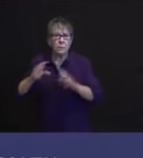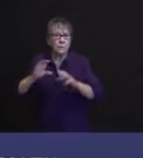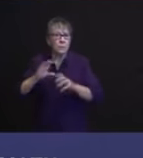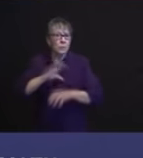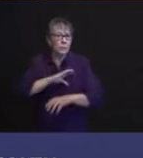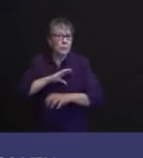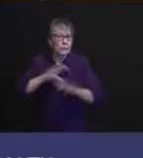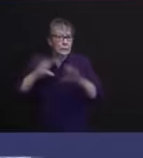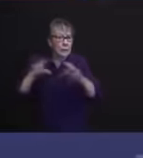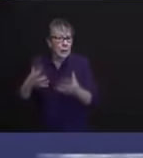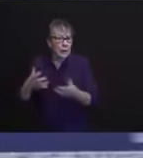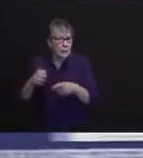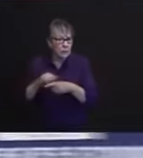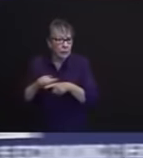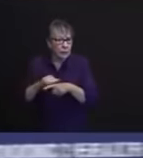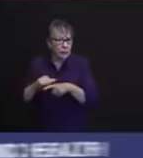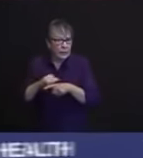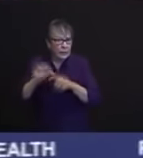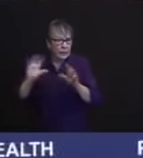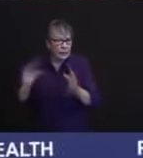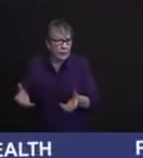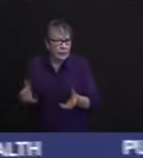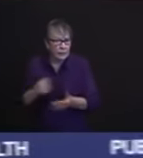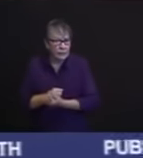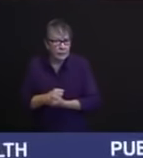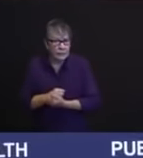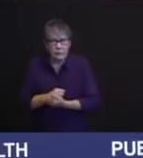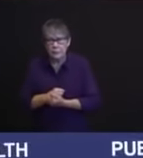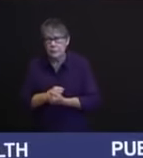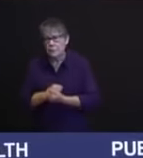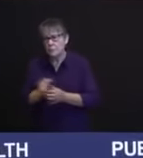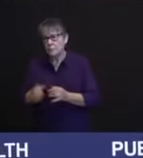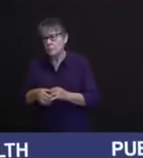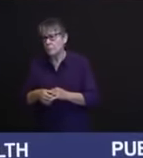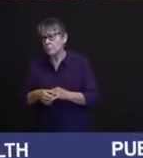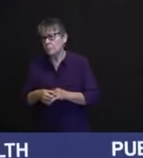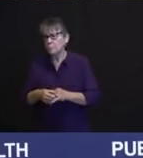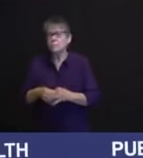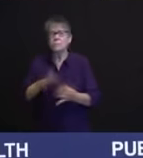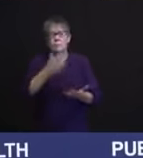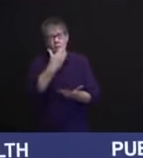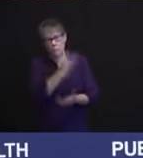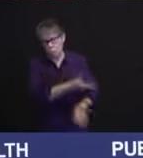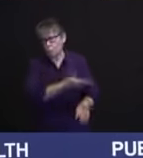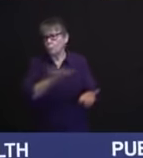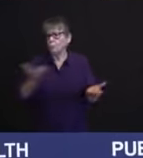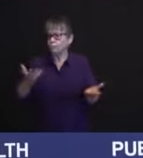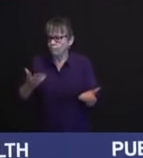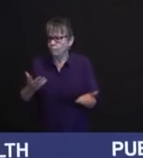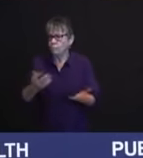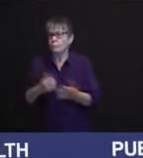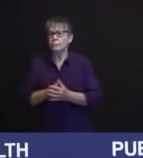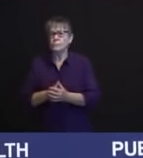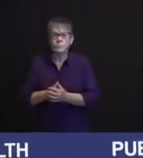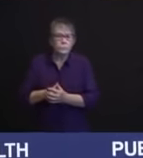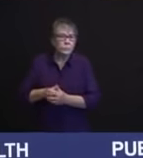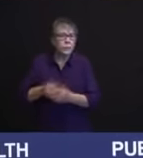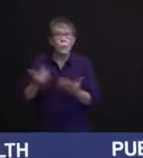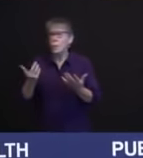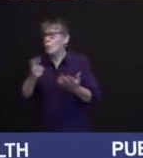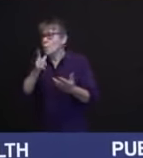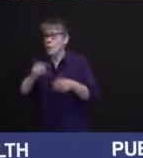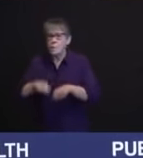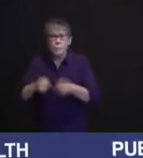Great to have you. Thank you, Governor. Good afternoon. With regards to executive order compliance, since last we met, since